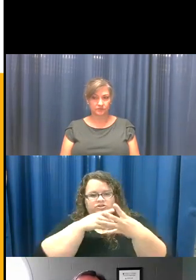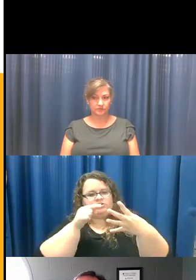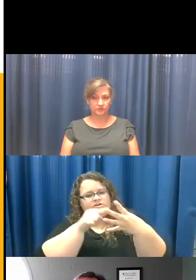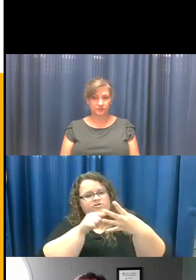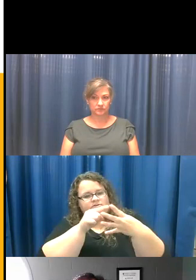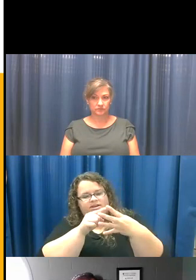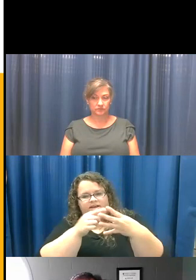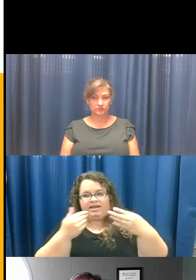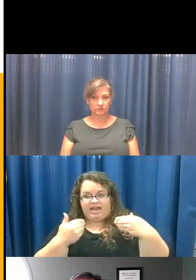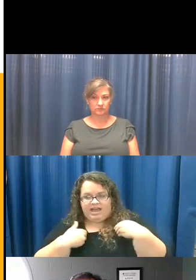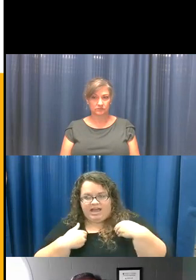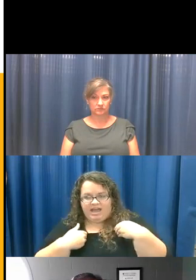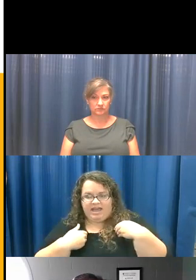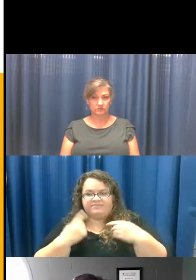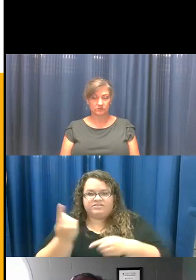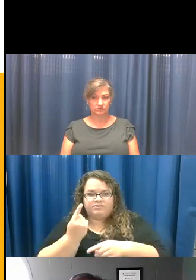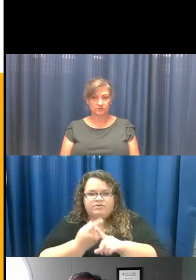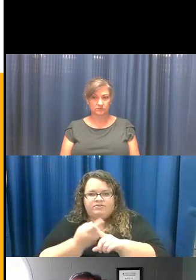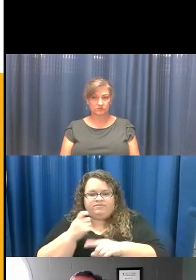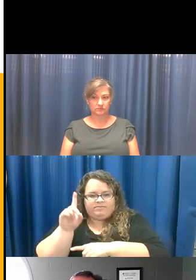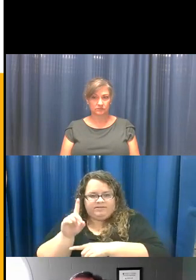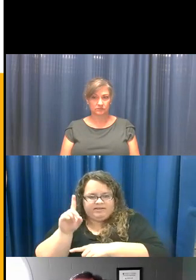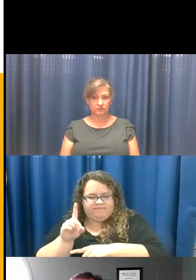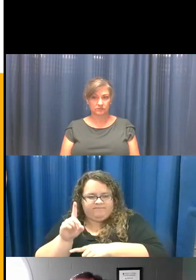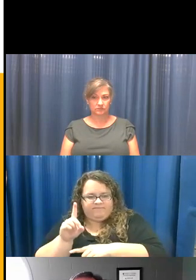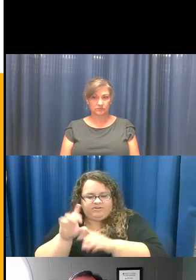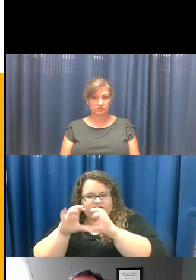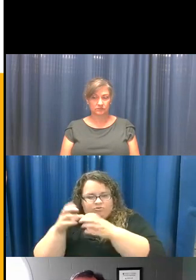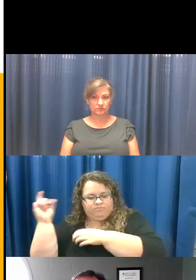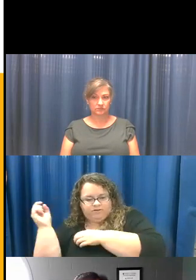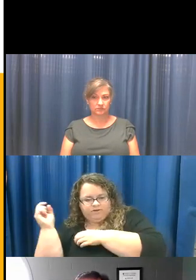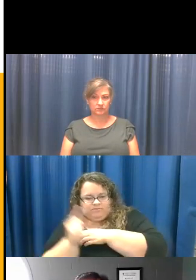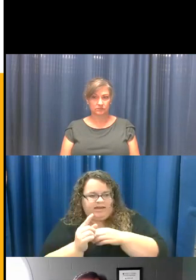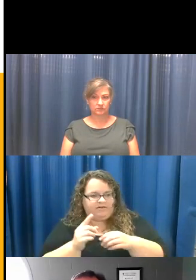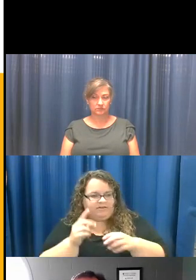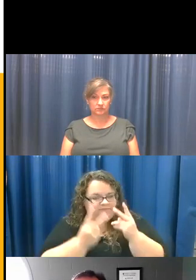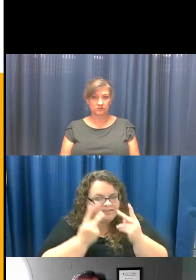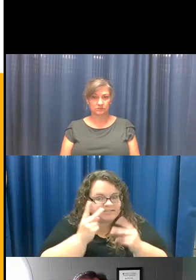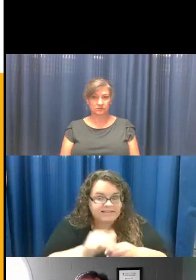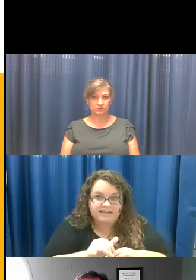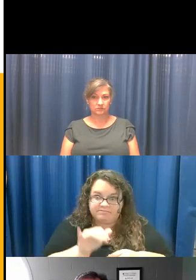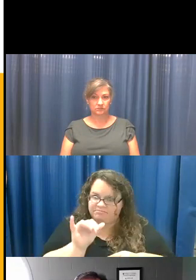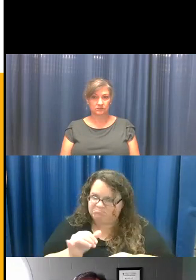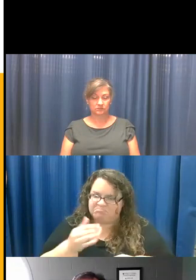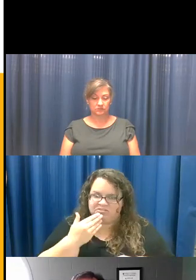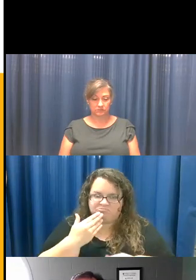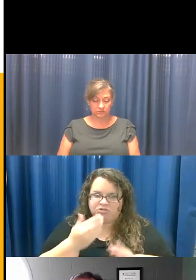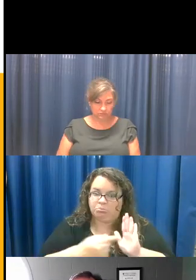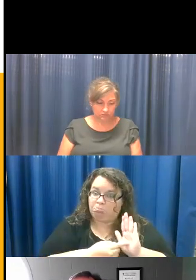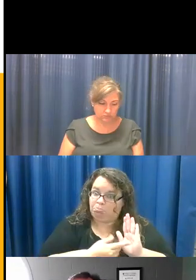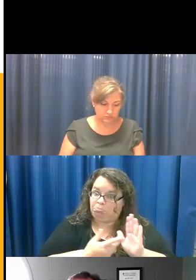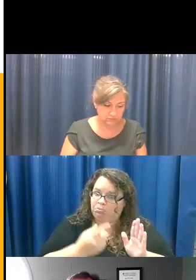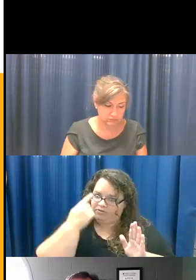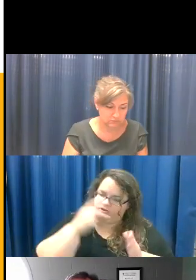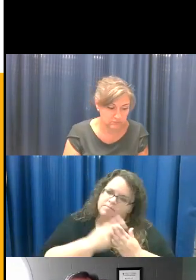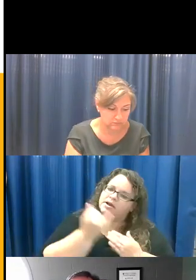visit Pikes Peak Community College campus to talk about this project. That's a very good sign for the project. It's not a